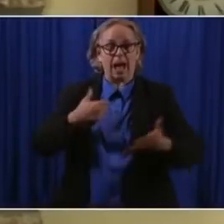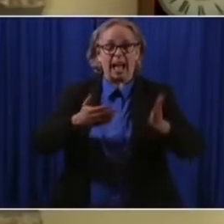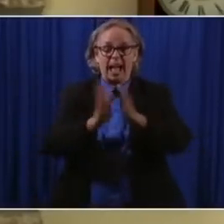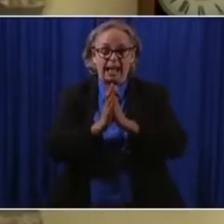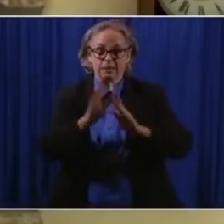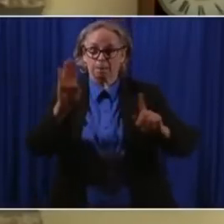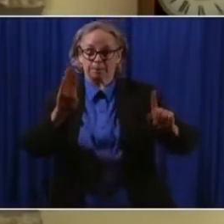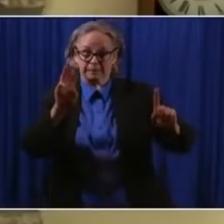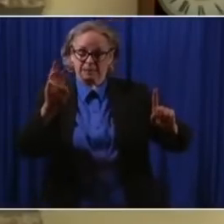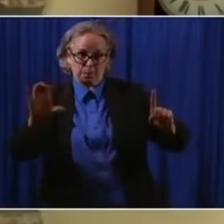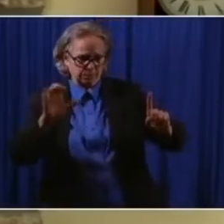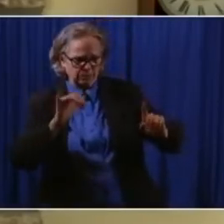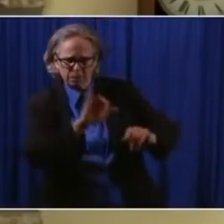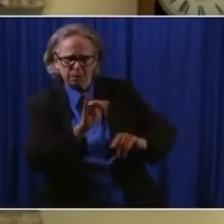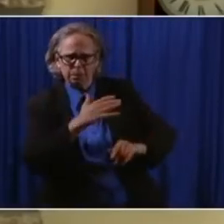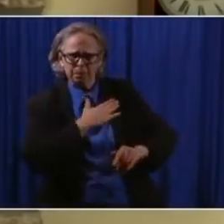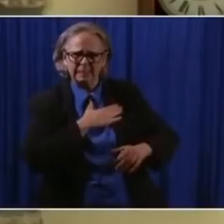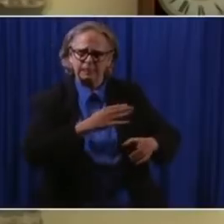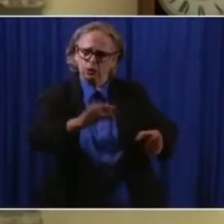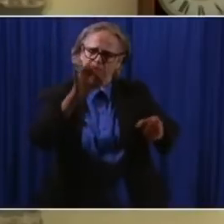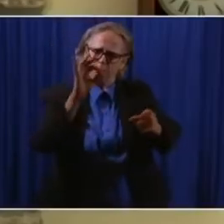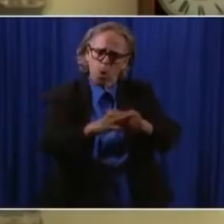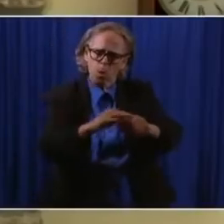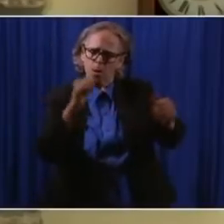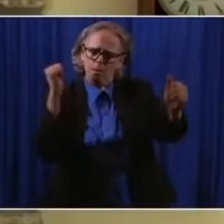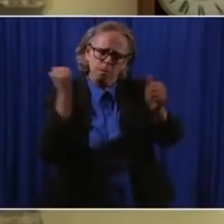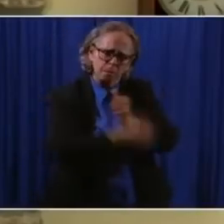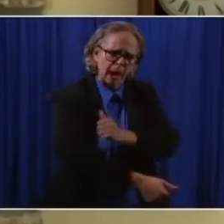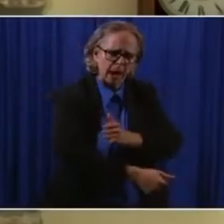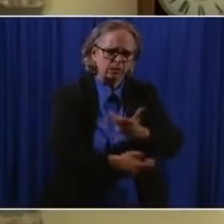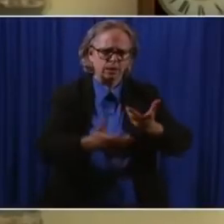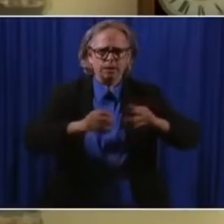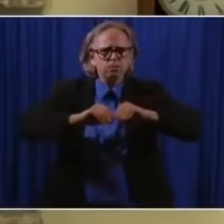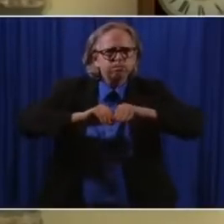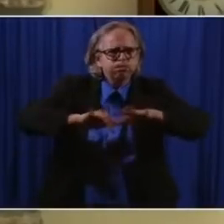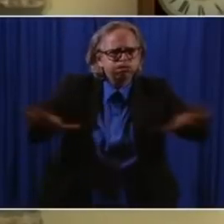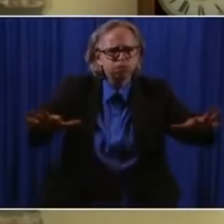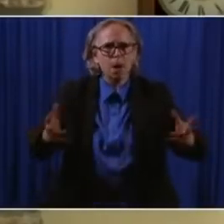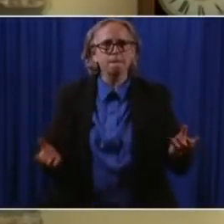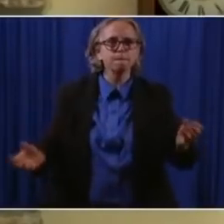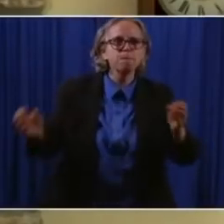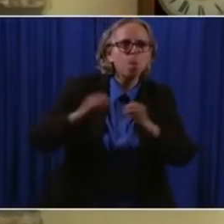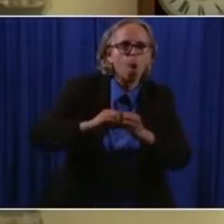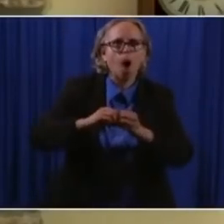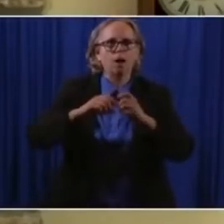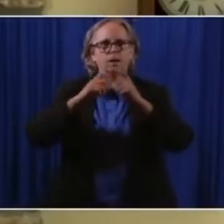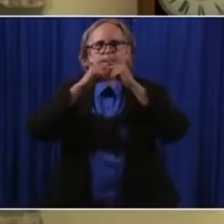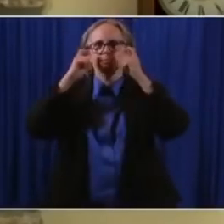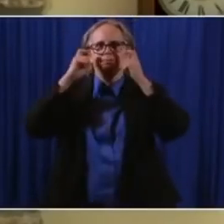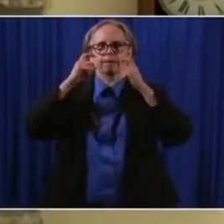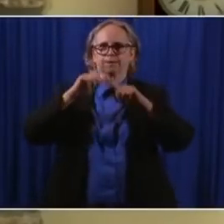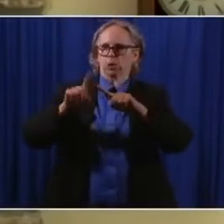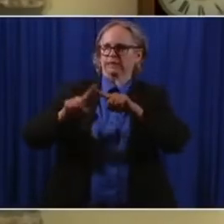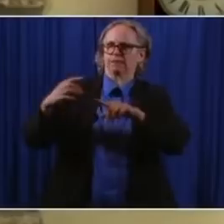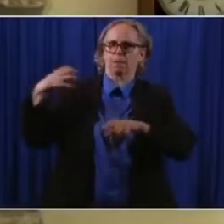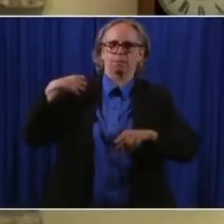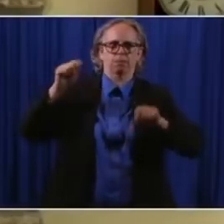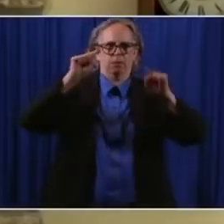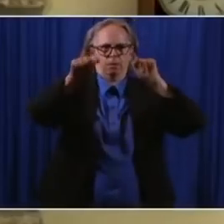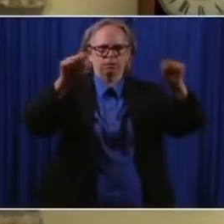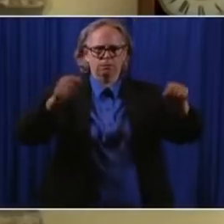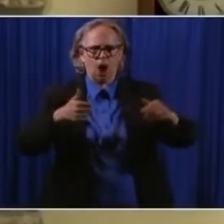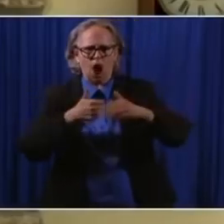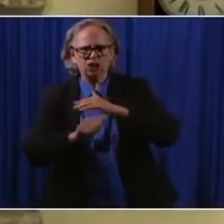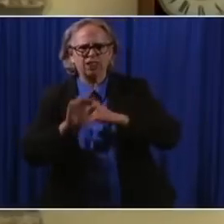a second round of face coverings to Ohio employers and their workforce as part of BWC's